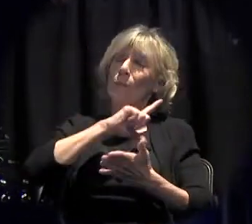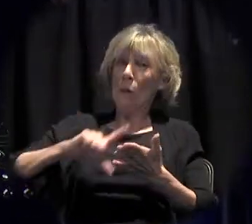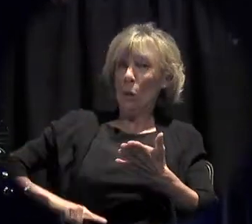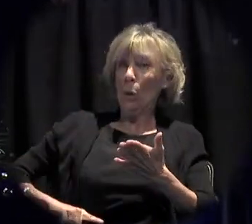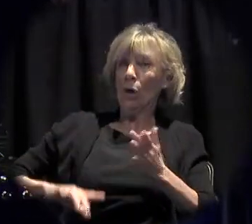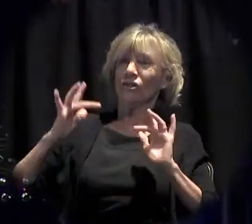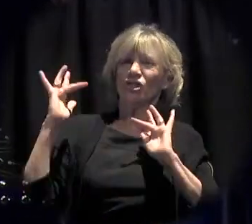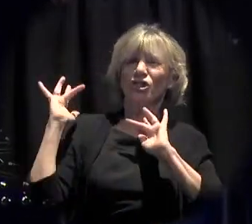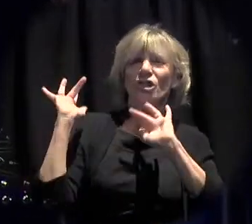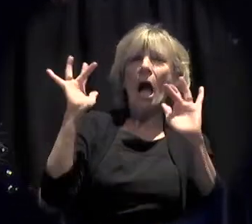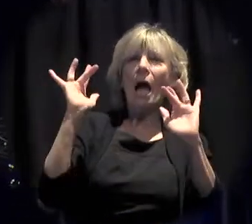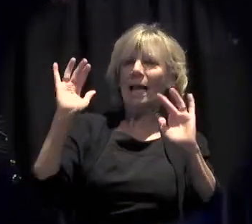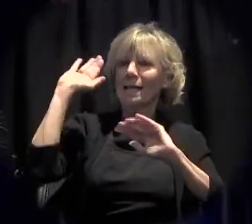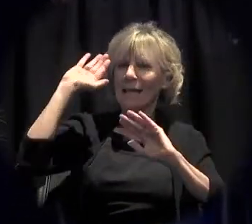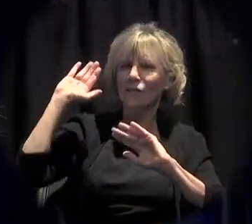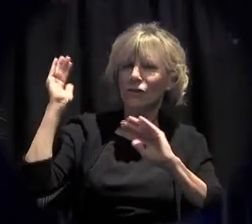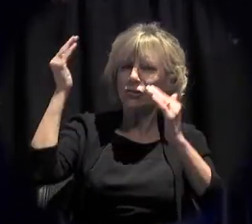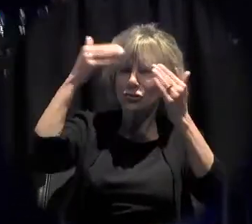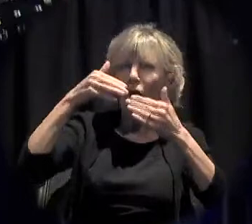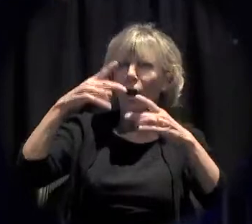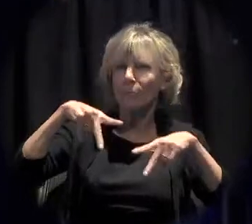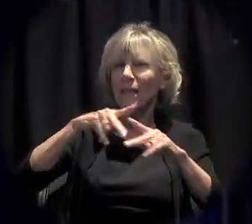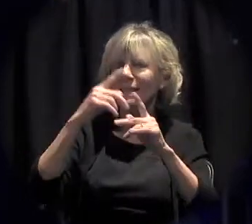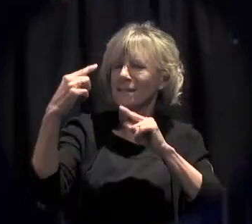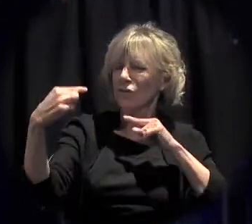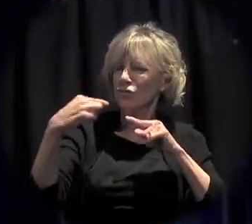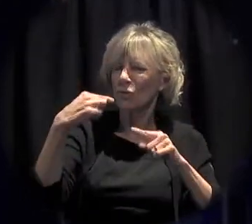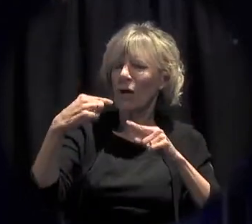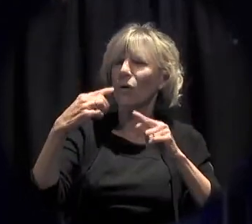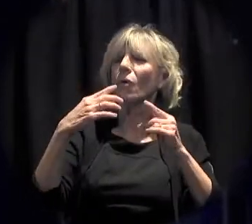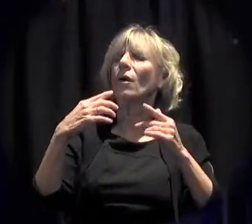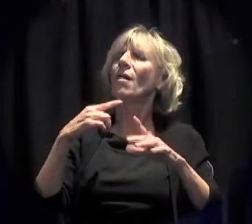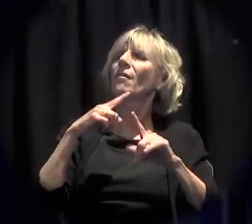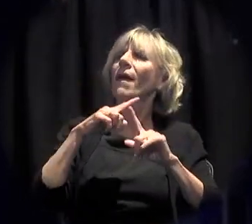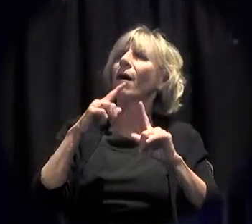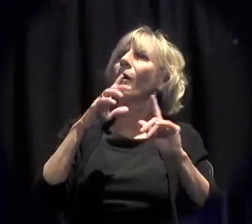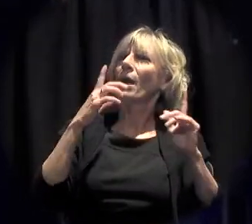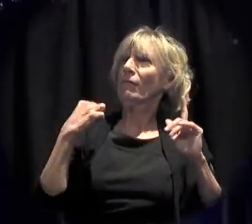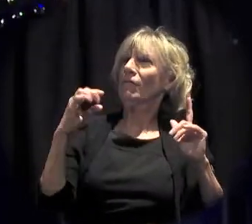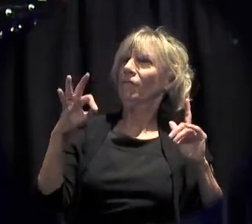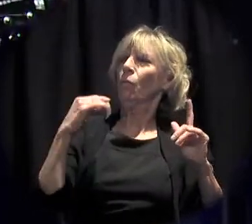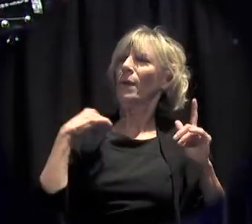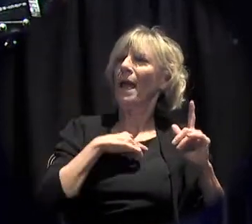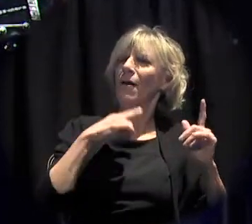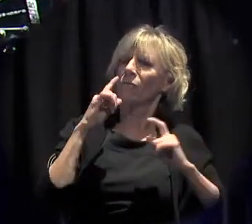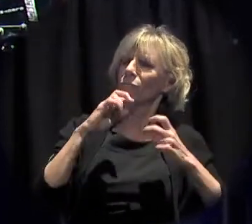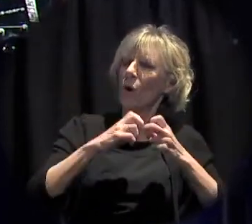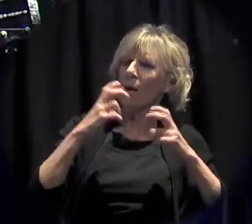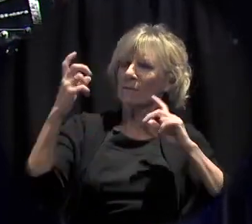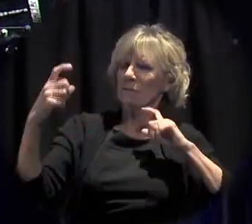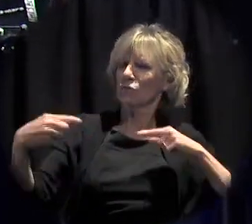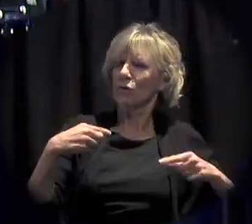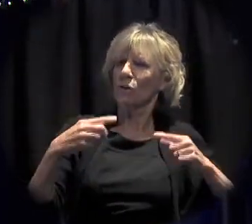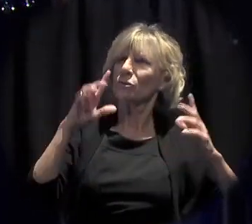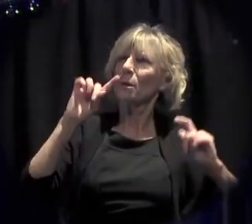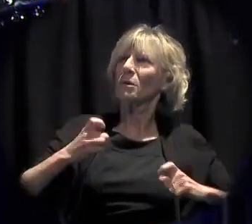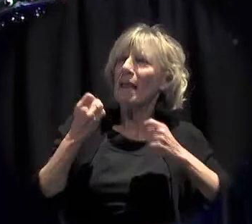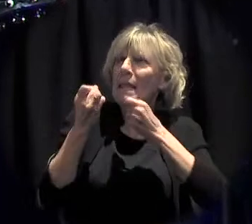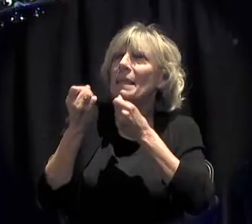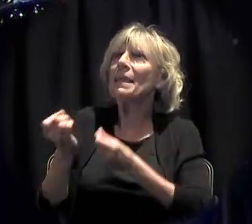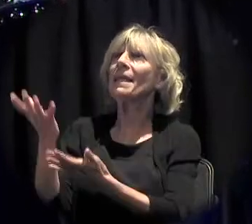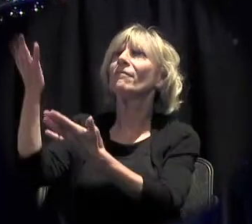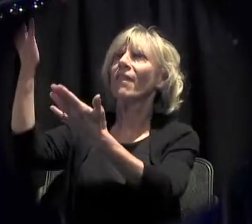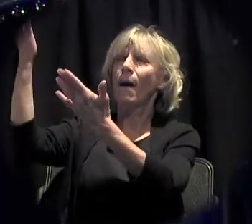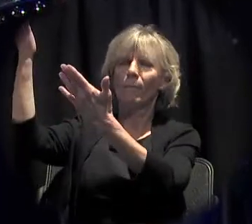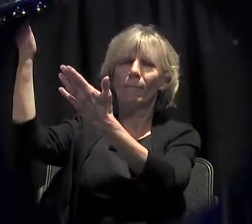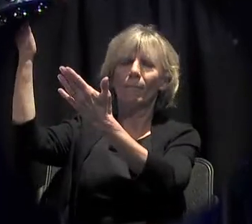have shadows that the Lord needs to shine into, that we would leave them at his feet, that we would lift up those in our lives who need to